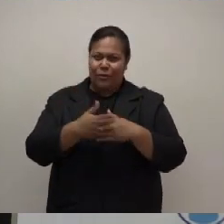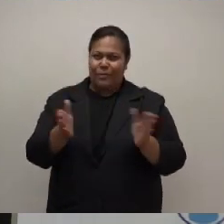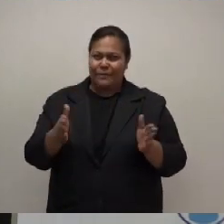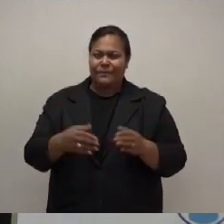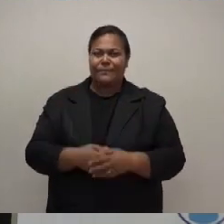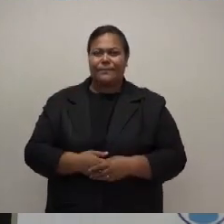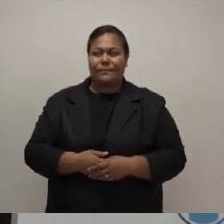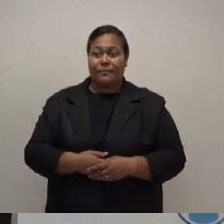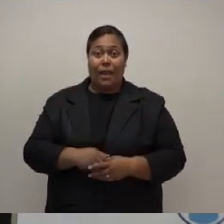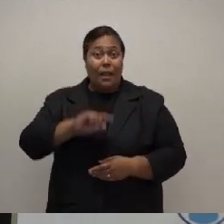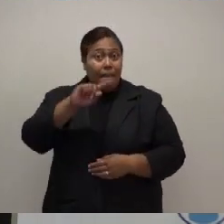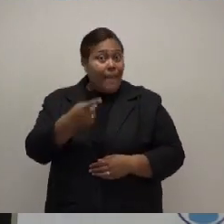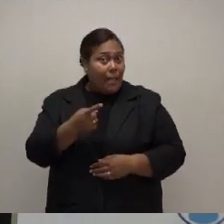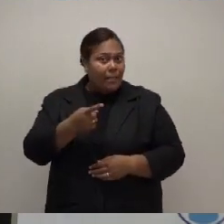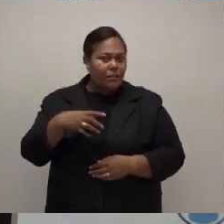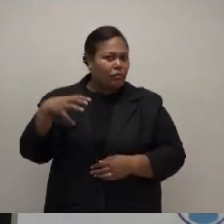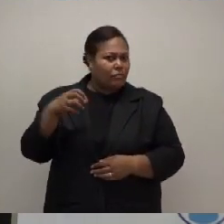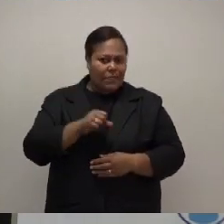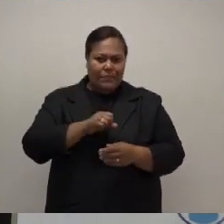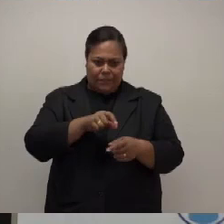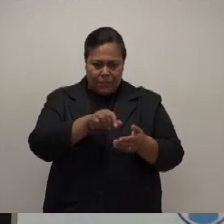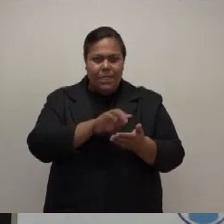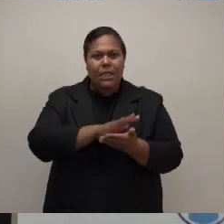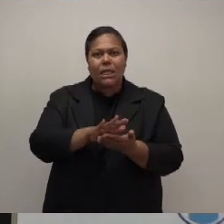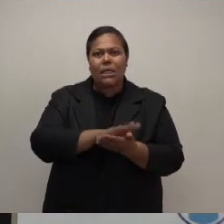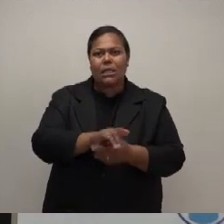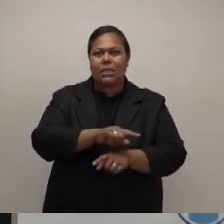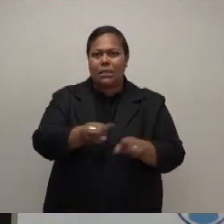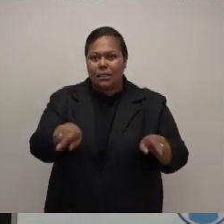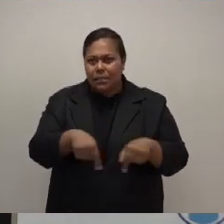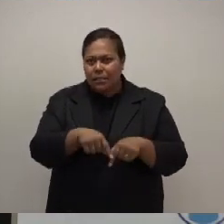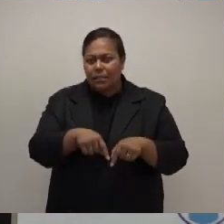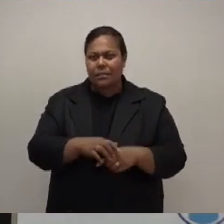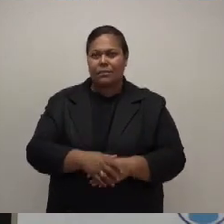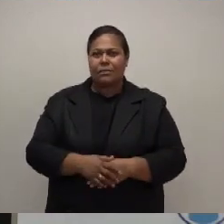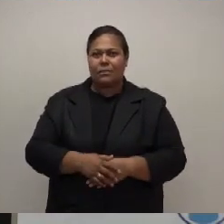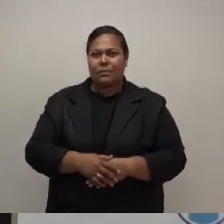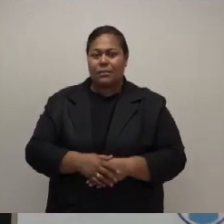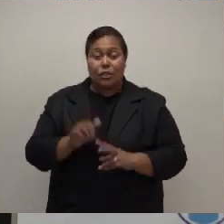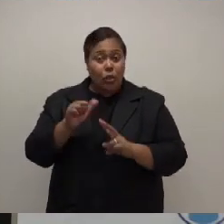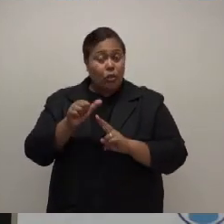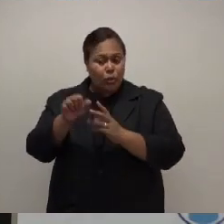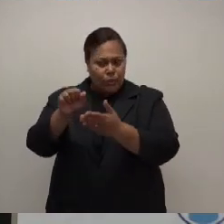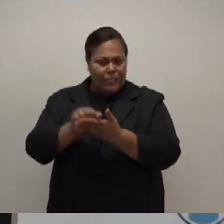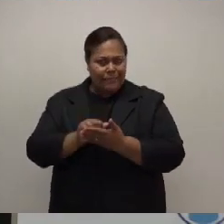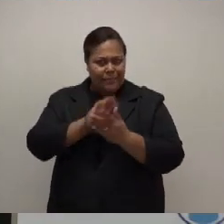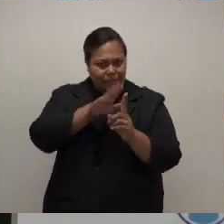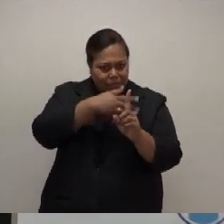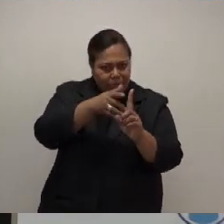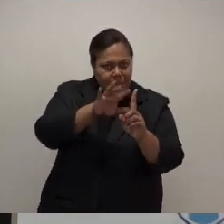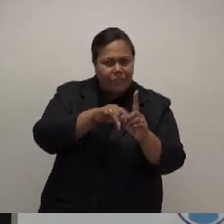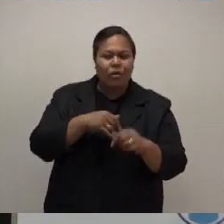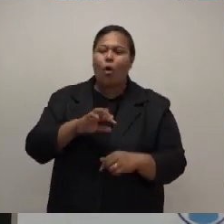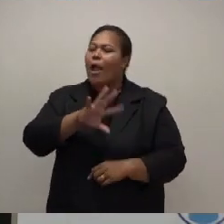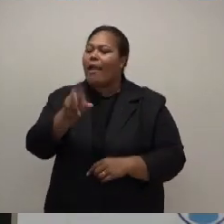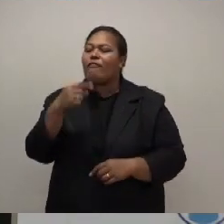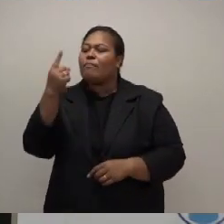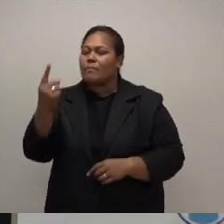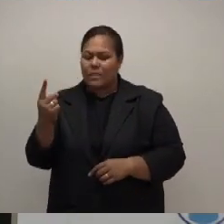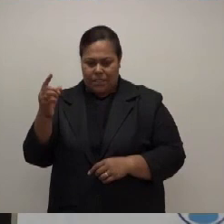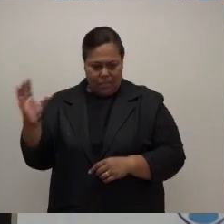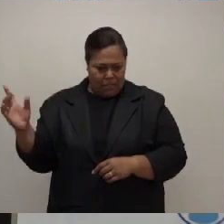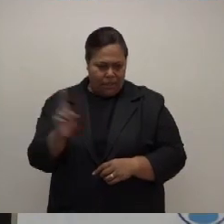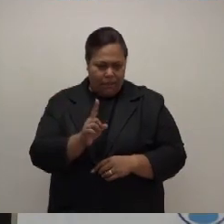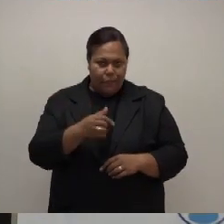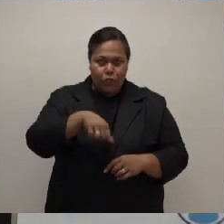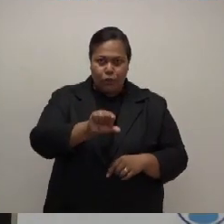Operators must keep these facilities clean and maintain contact tracing information for every person who uses the facilities